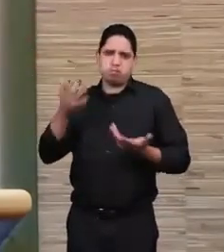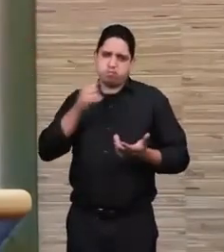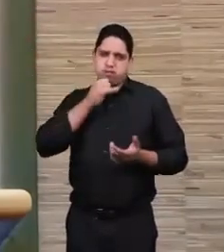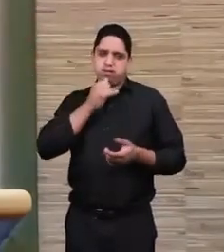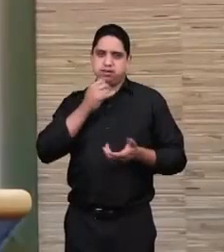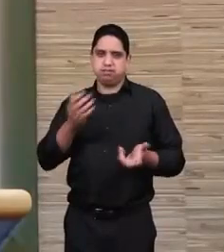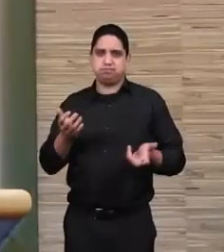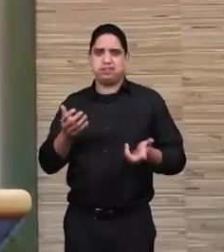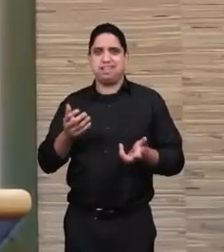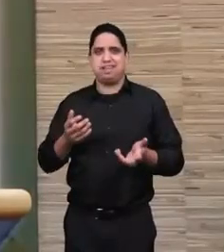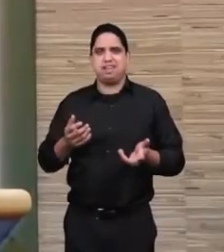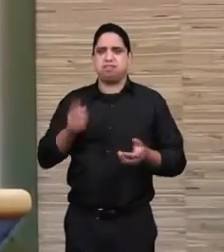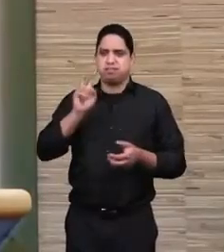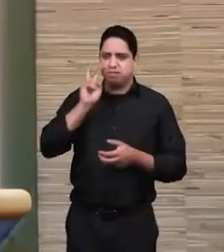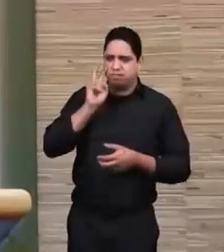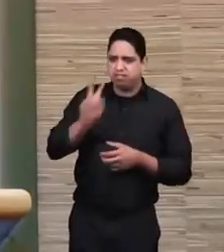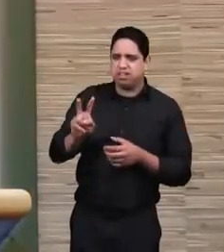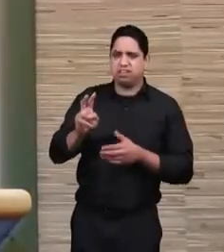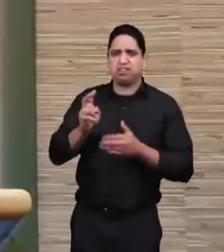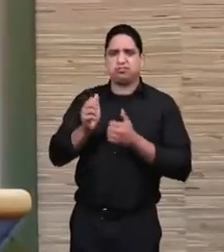can follow,